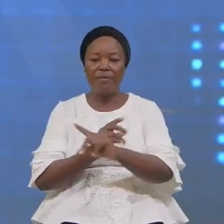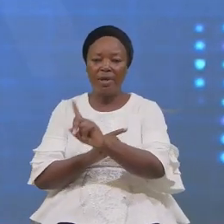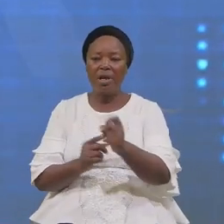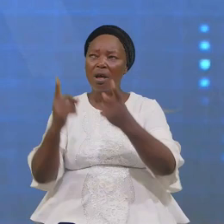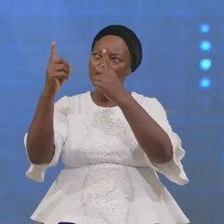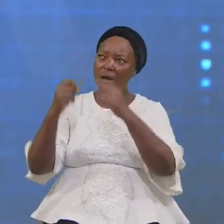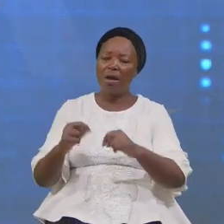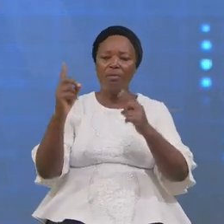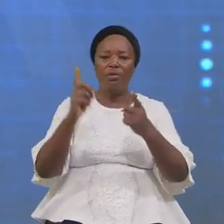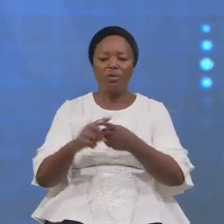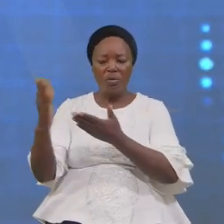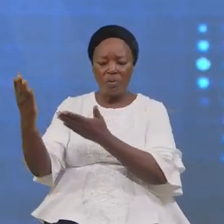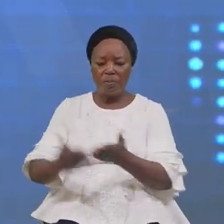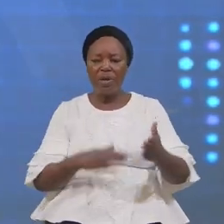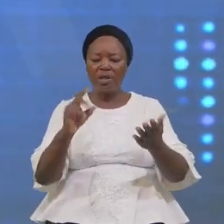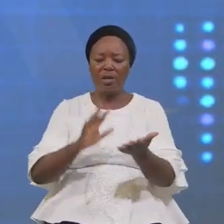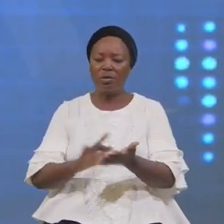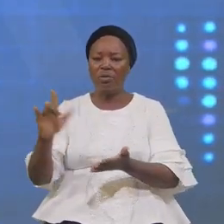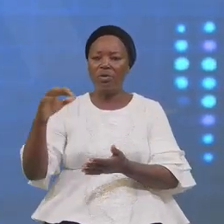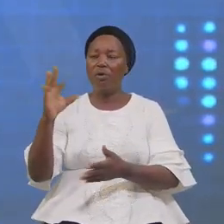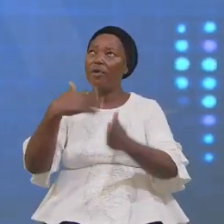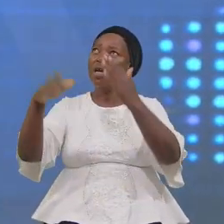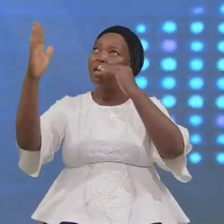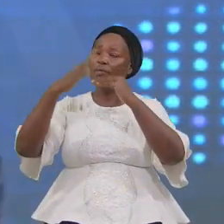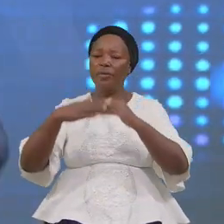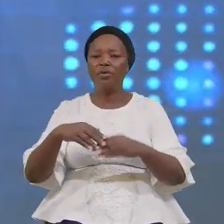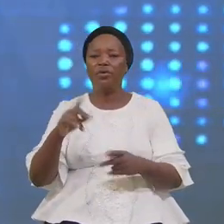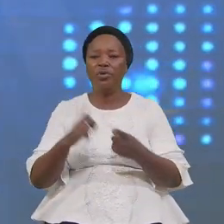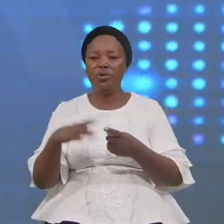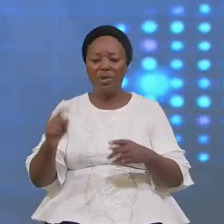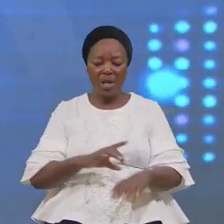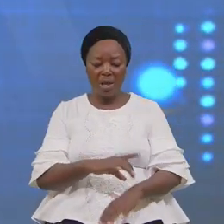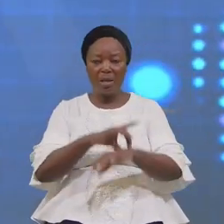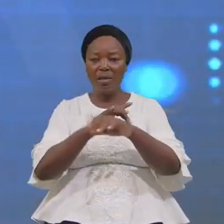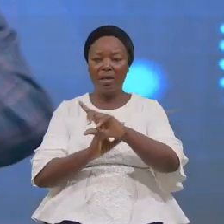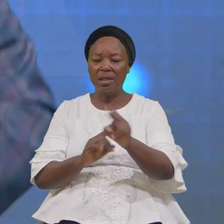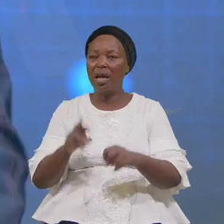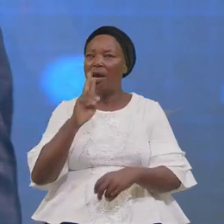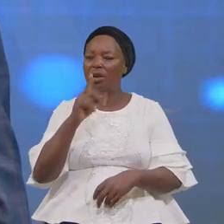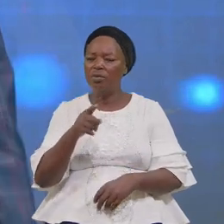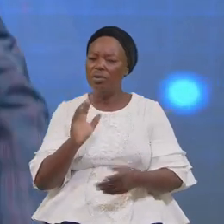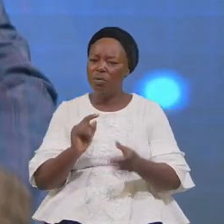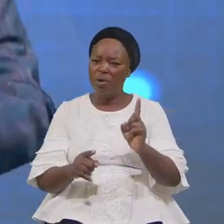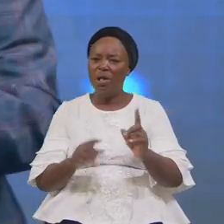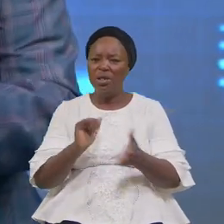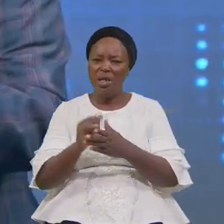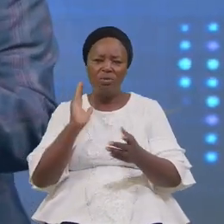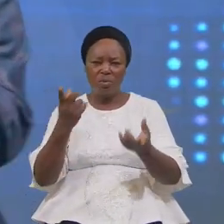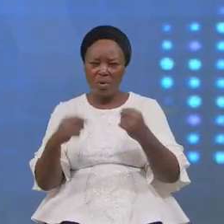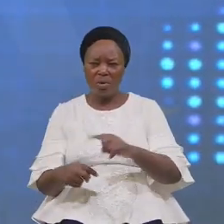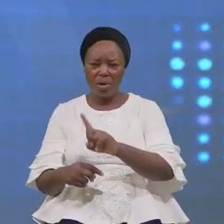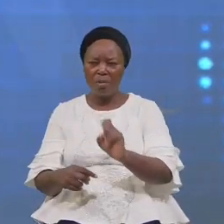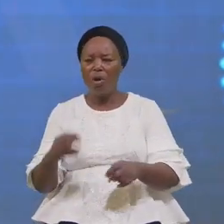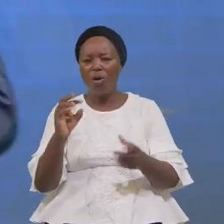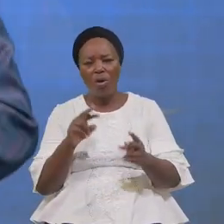to bring the glory of heaven to the earth? Are you the one that shall come, or